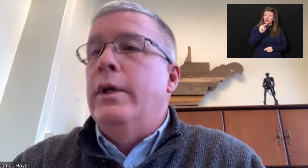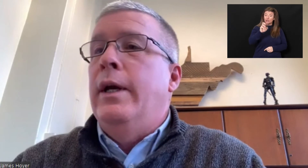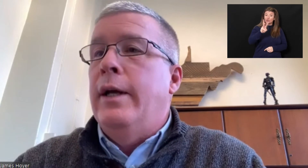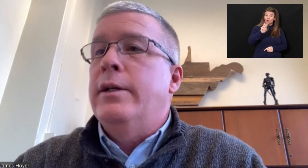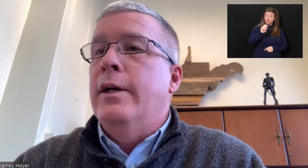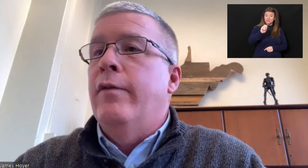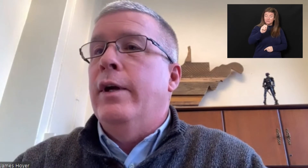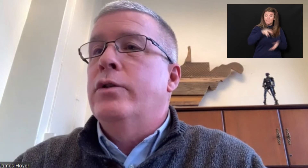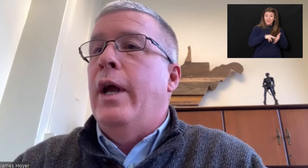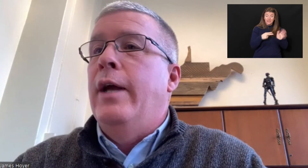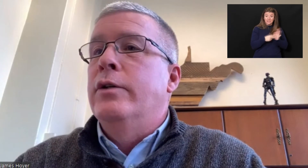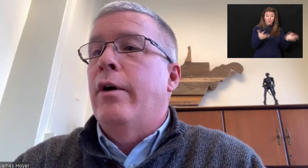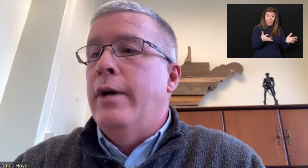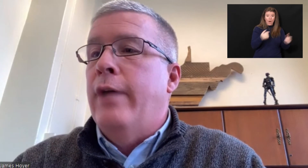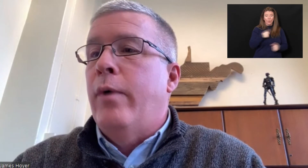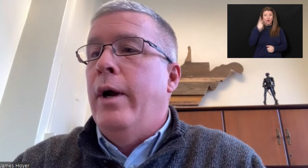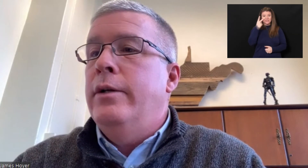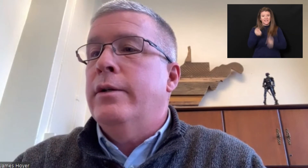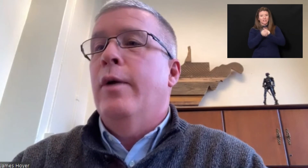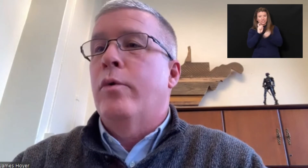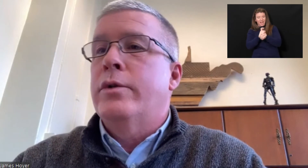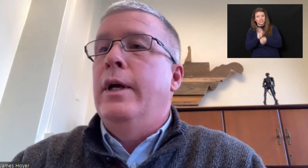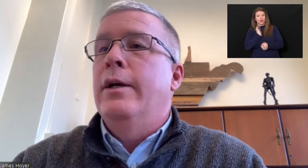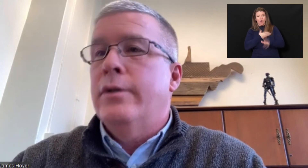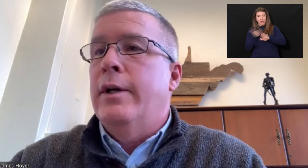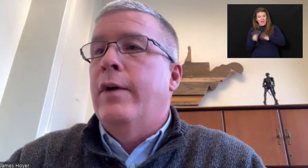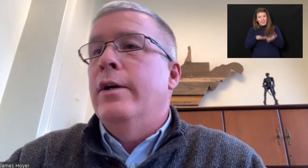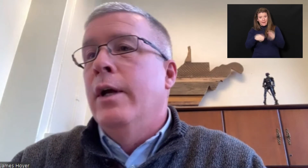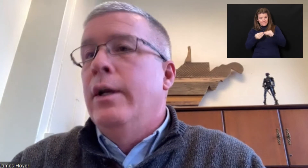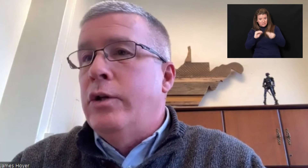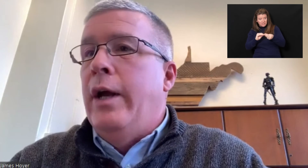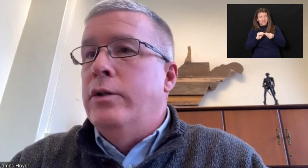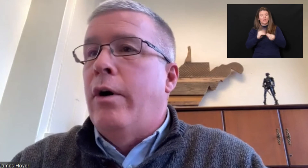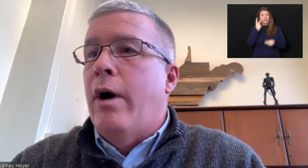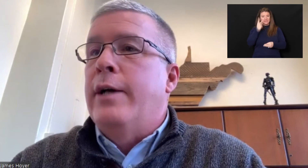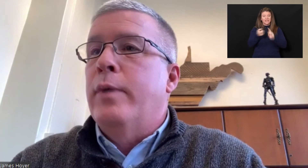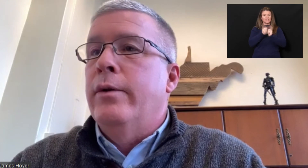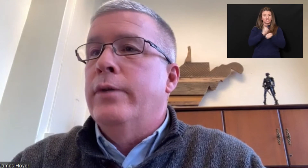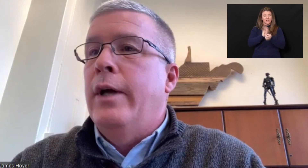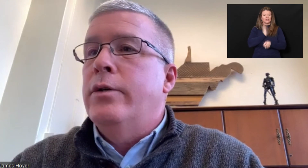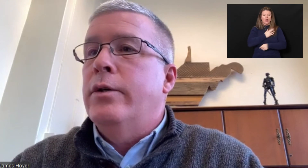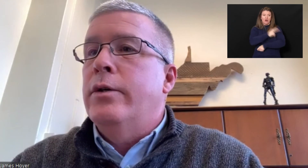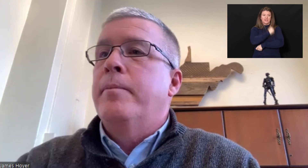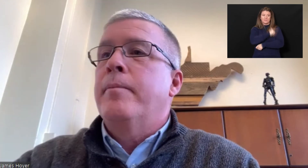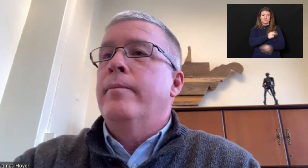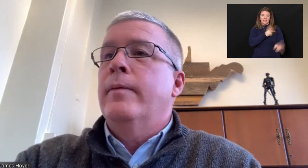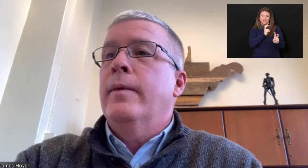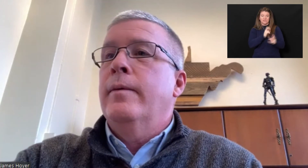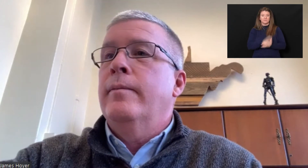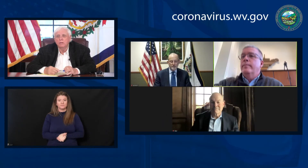we're seeing a significant change in our death rates, and we're seeing a significant change in our hospitalizations.